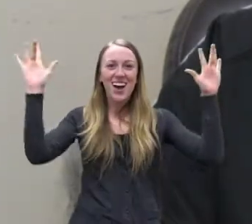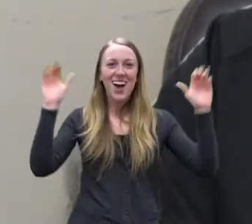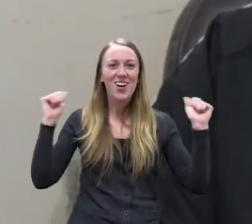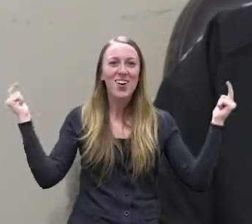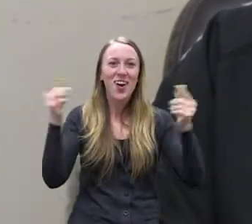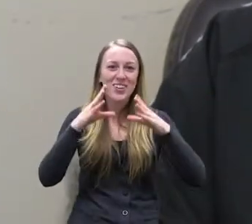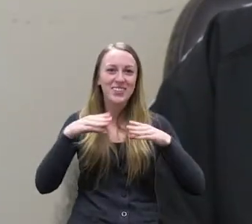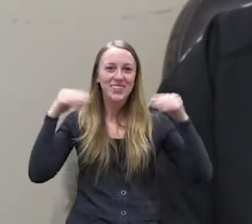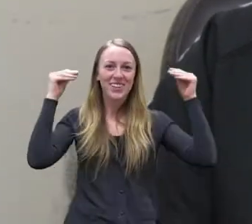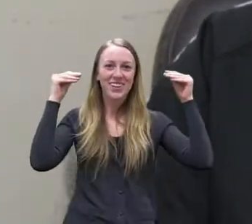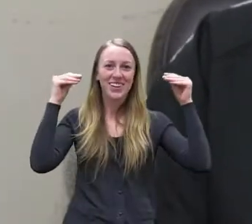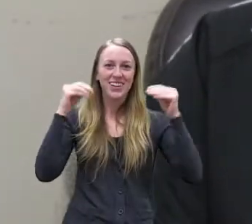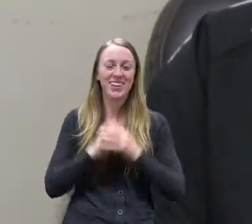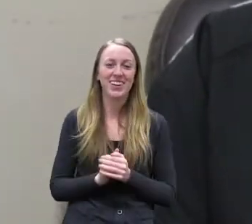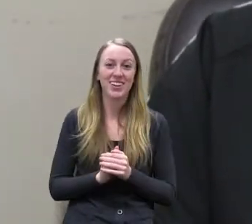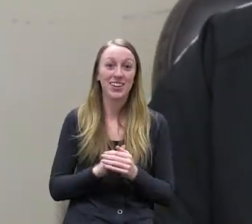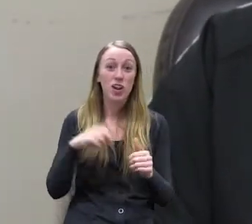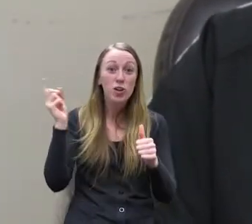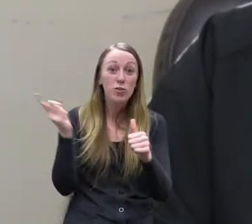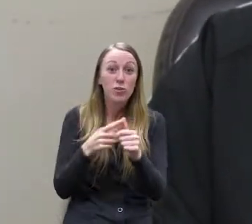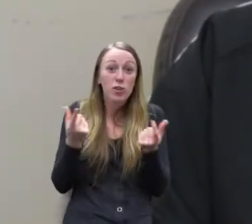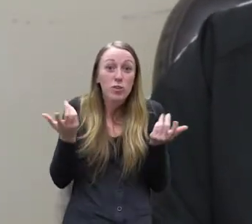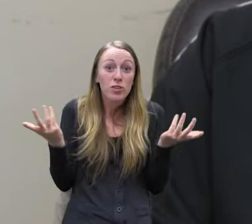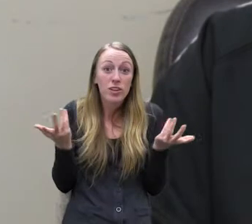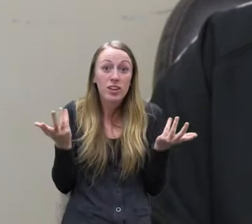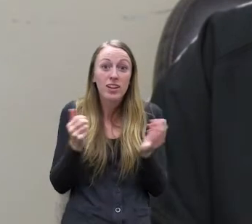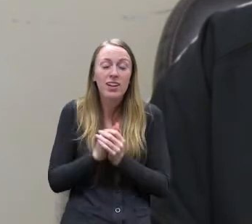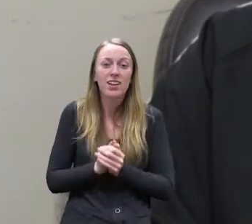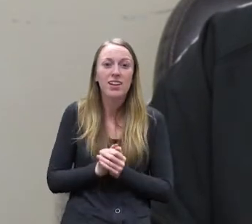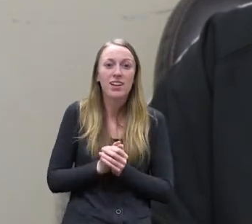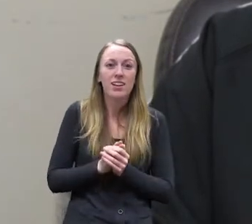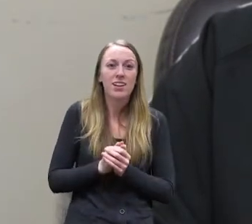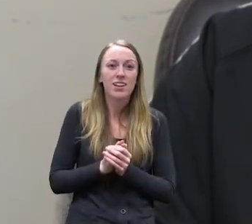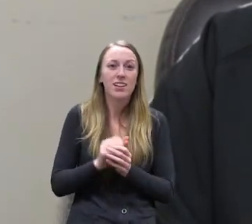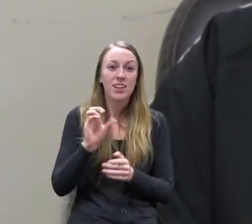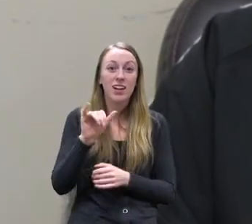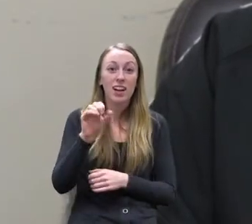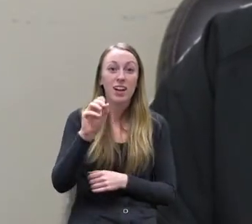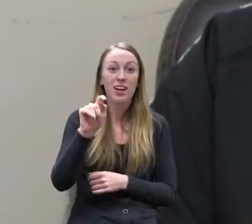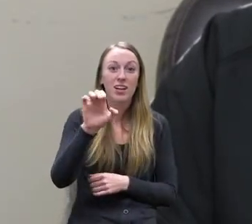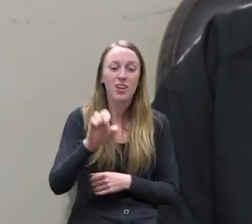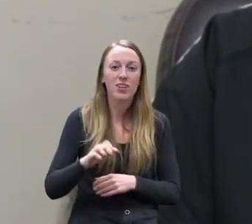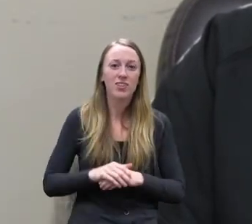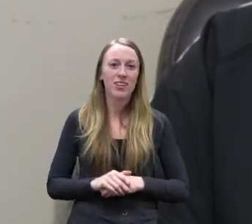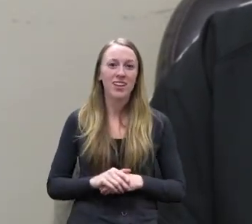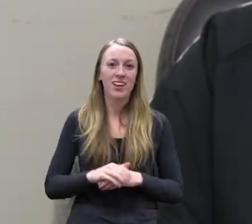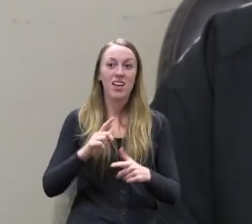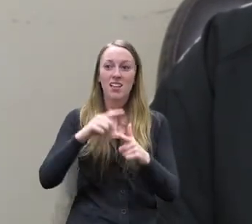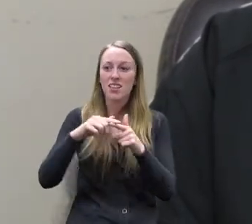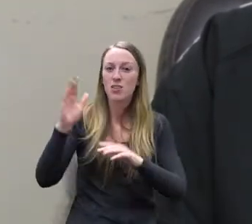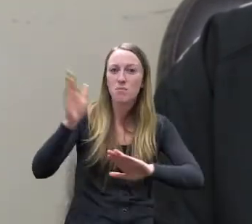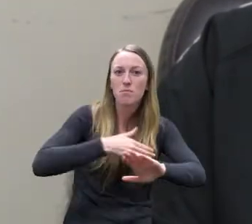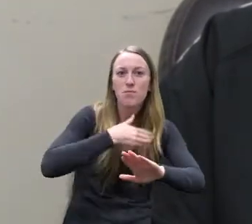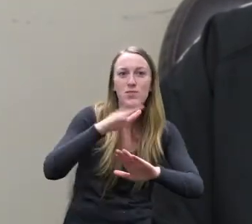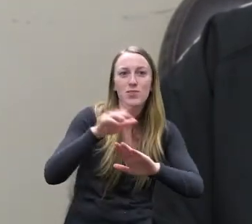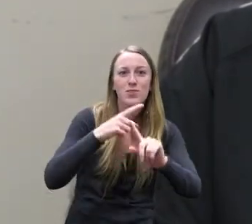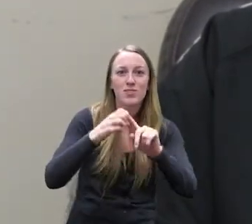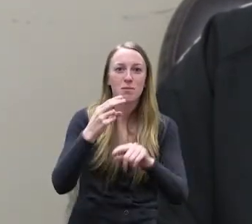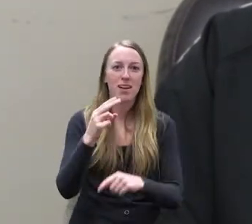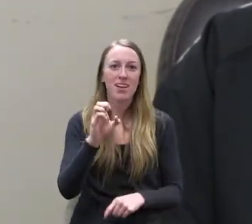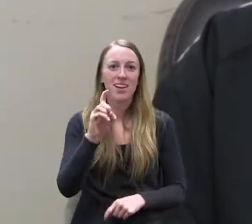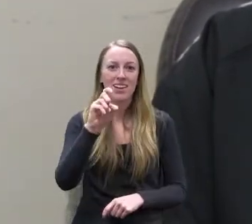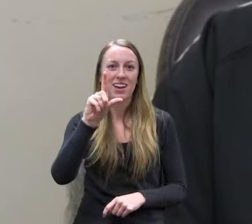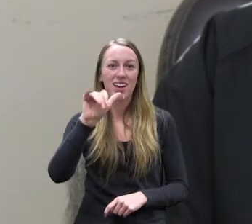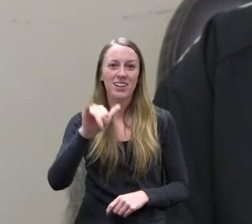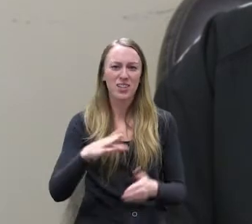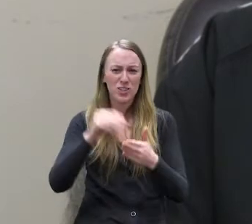smile. First came a coyote dancing the medley, then the blaring loud music, courtesy of Headley. Everyone was dressed in black and